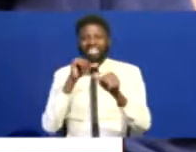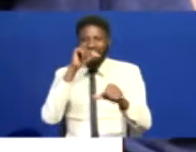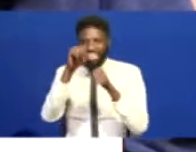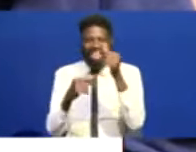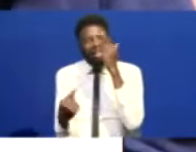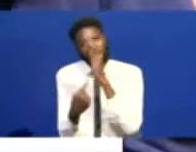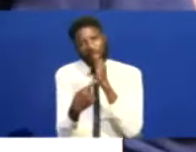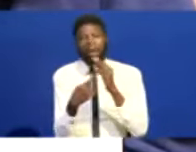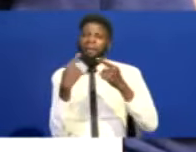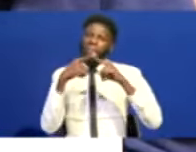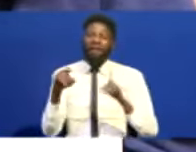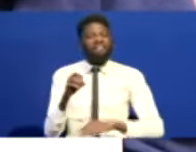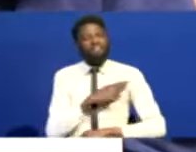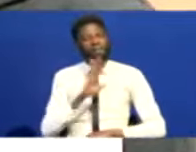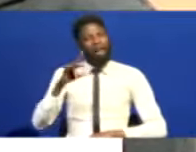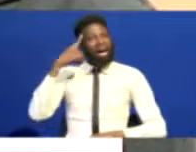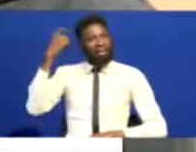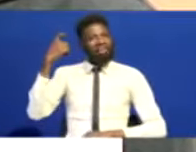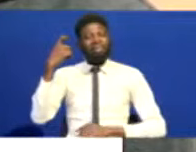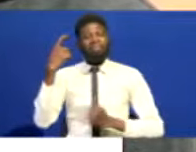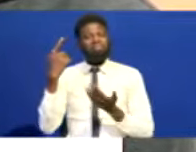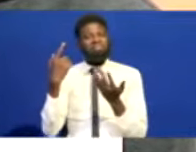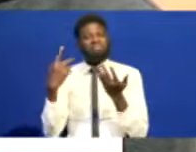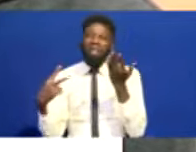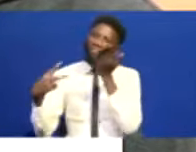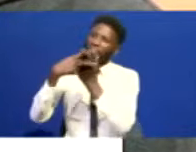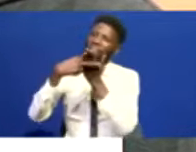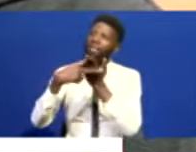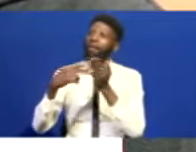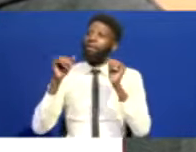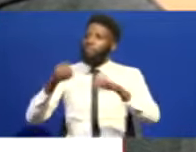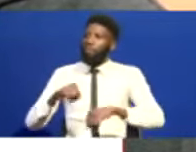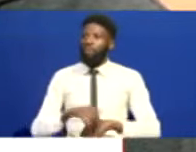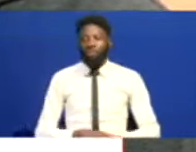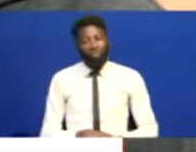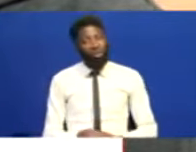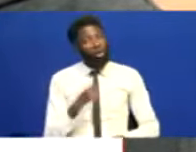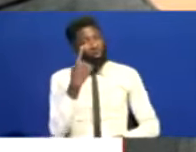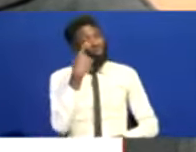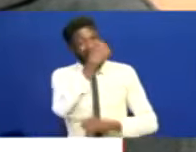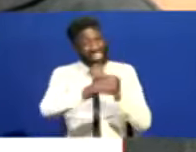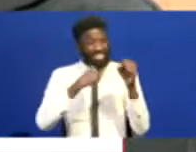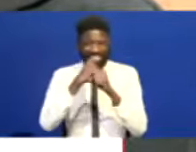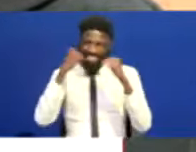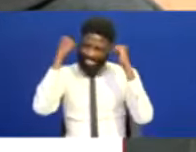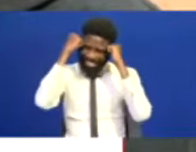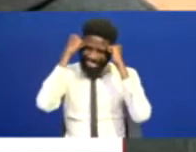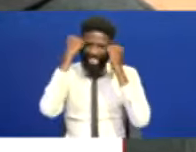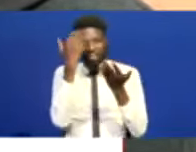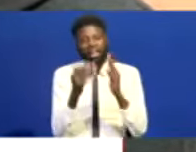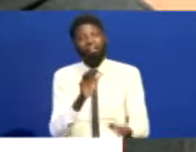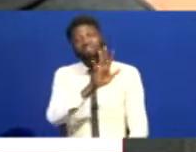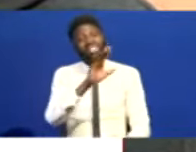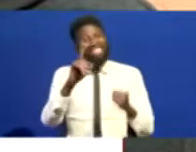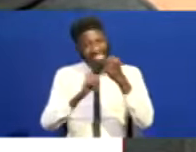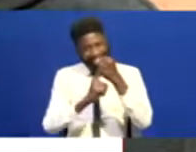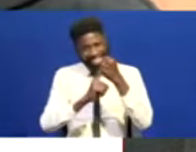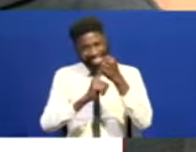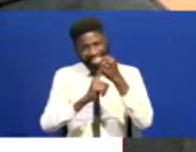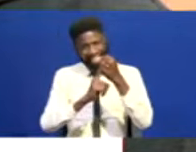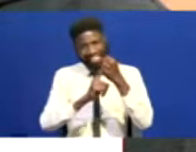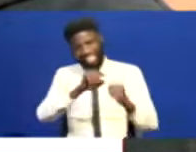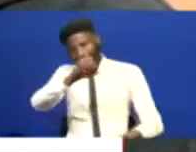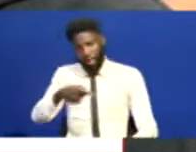she fears her dream might crumble. Kuingia ni paia ni around 56, na bado kuna other